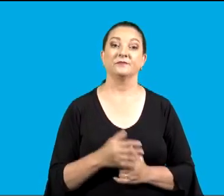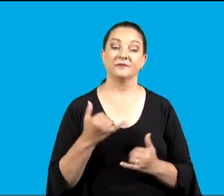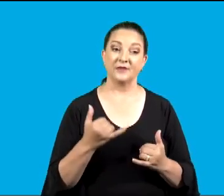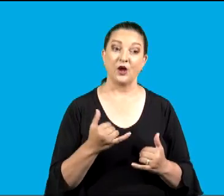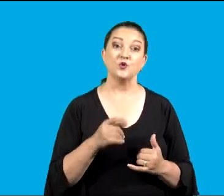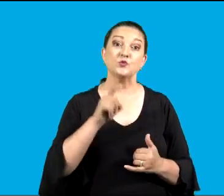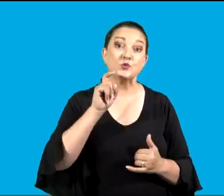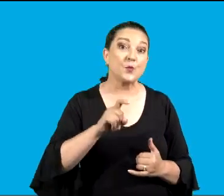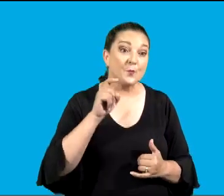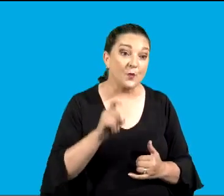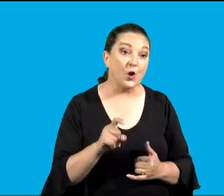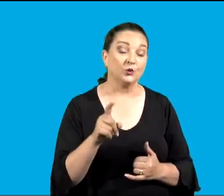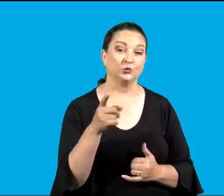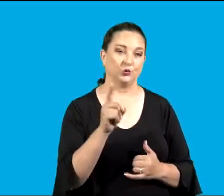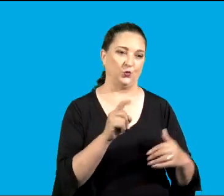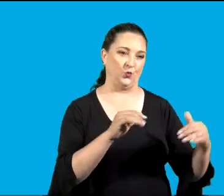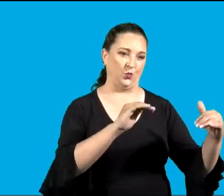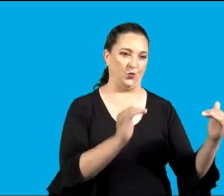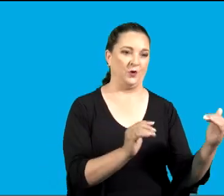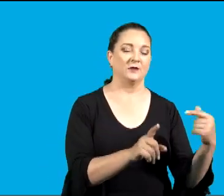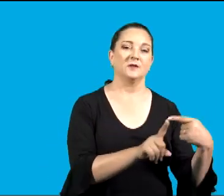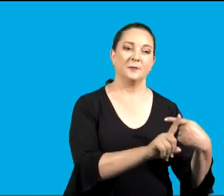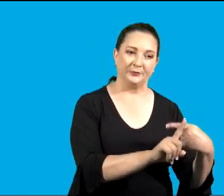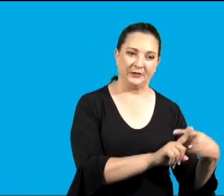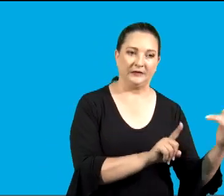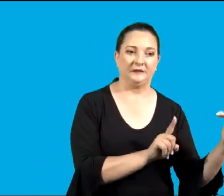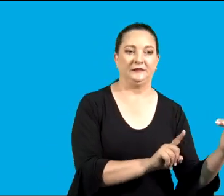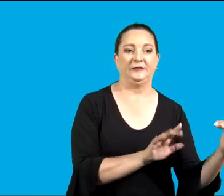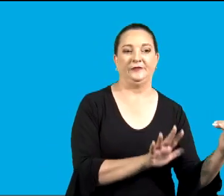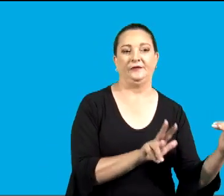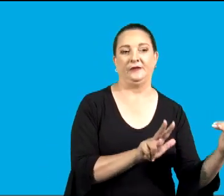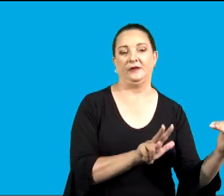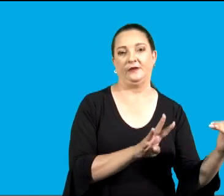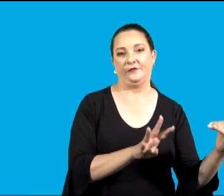15,840. This is what was supposed to be recorded. So I'll come in then and say plus